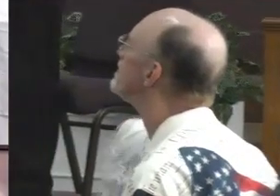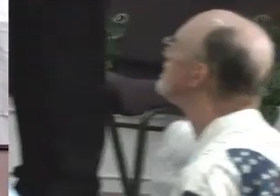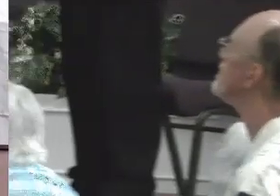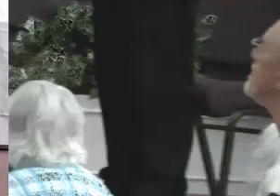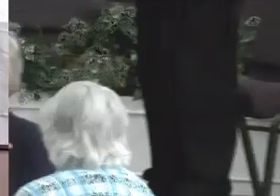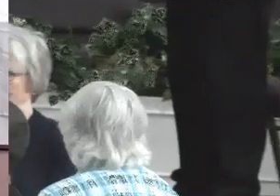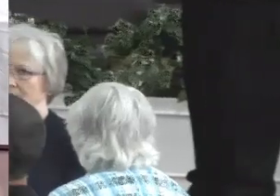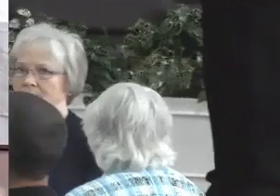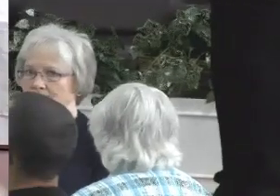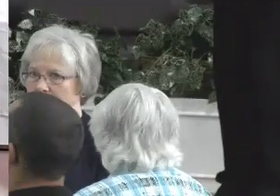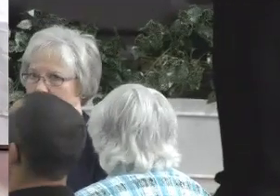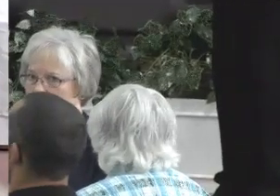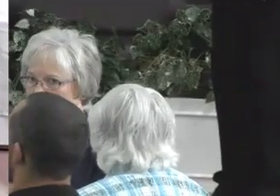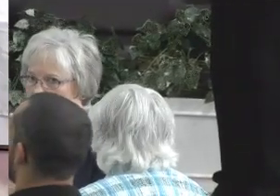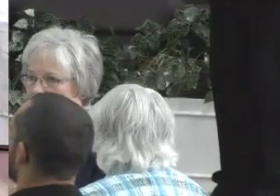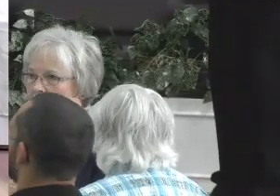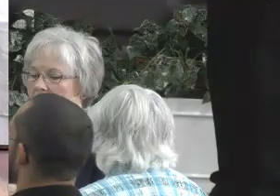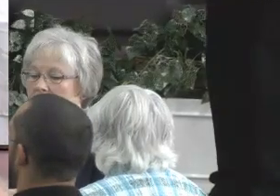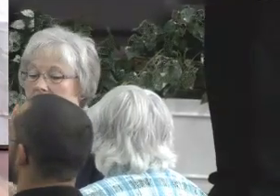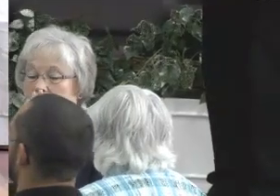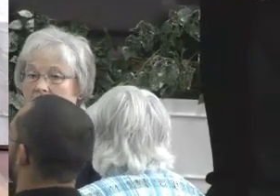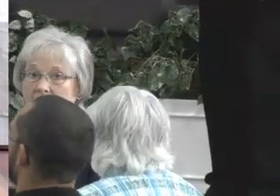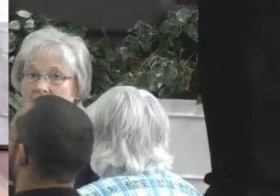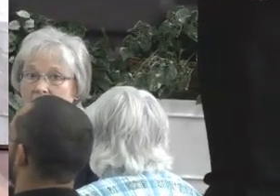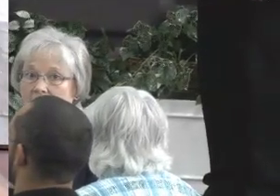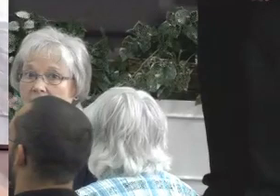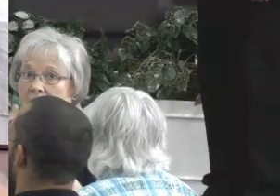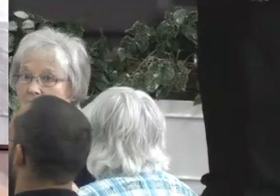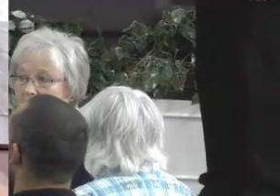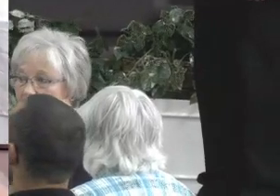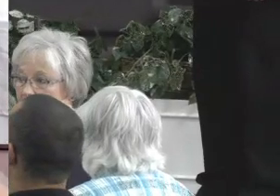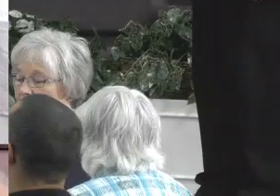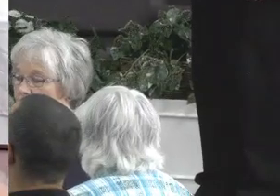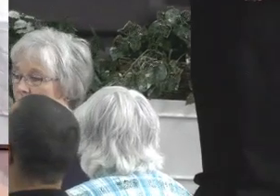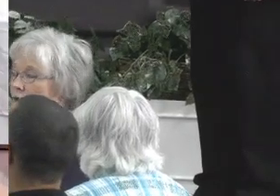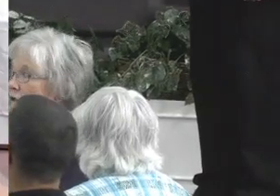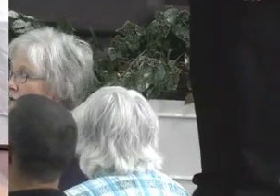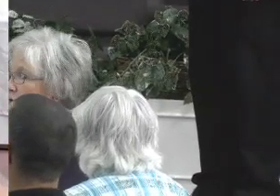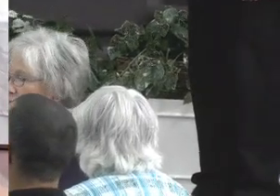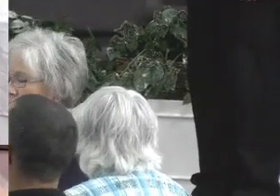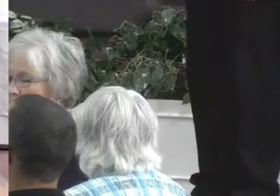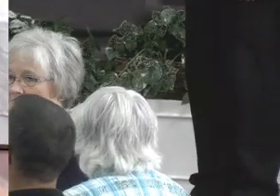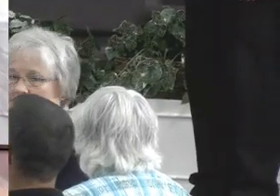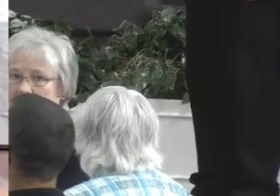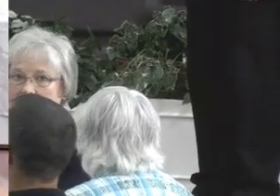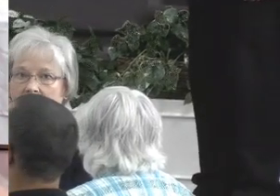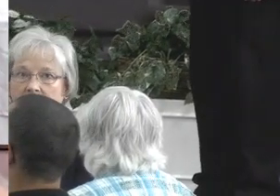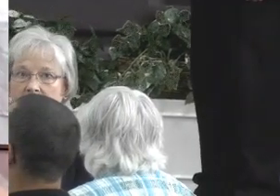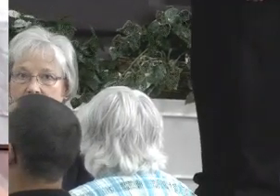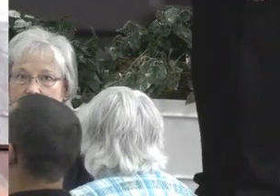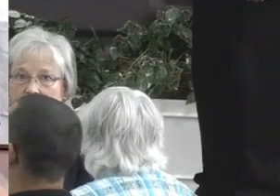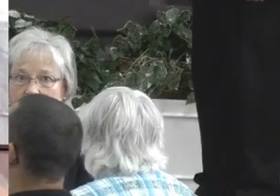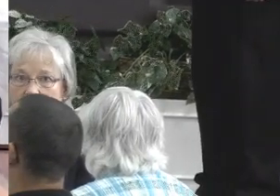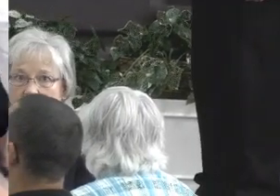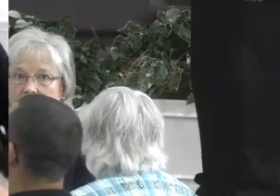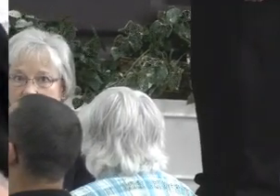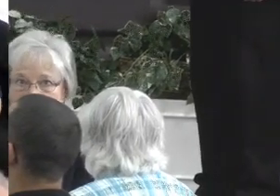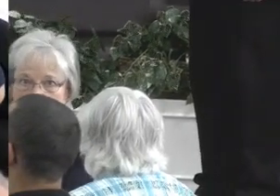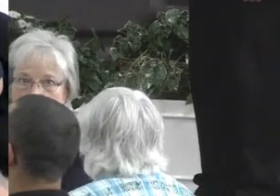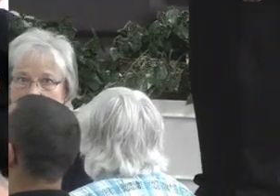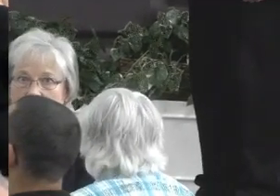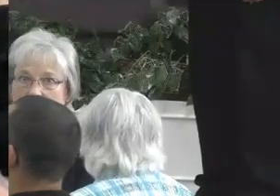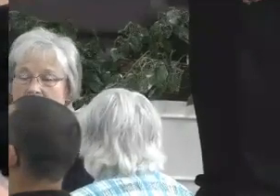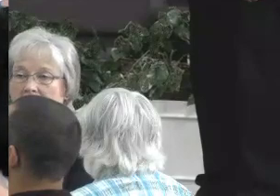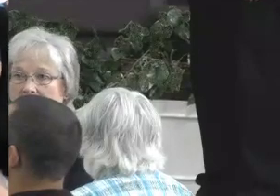and pledge. I pledge allegiance to the flag of the United States of